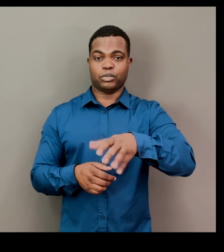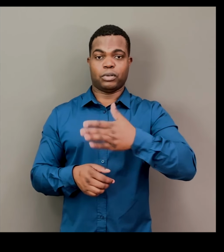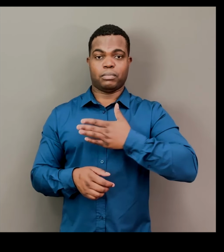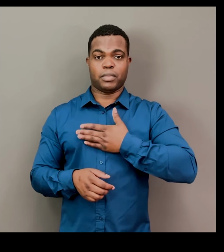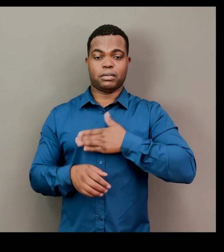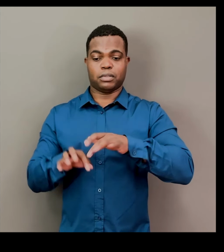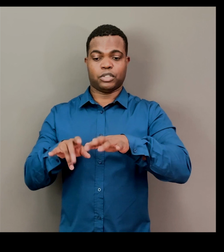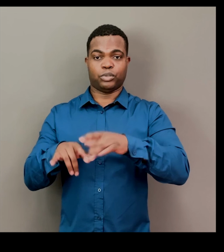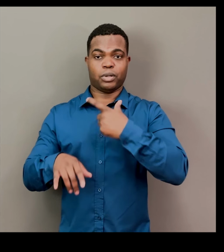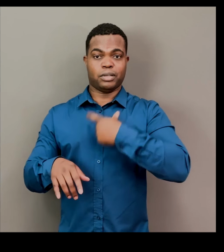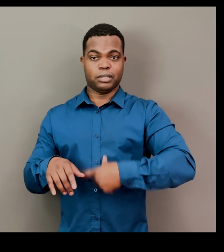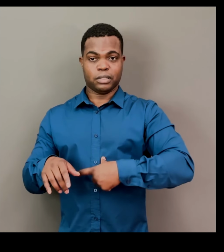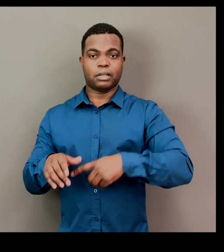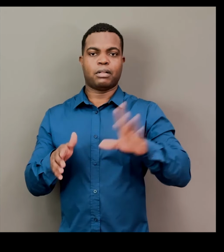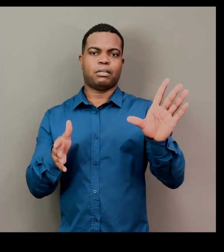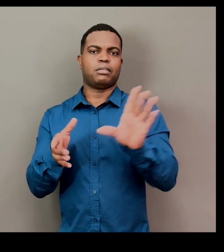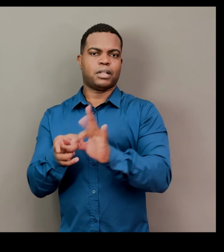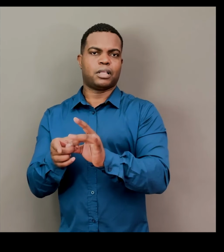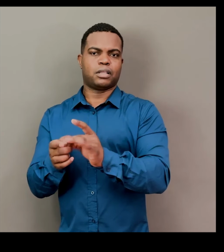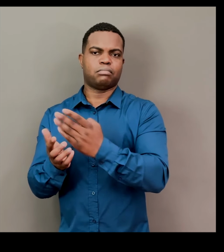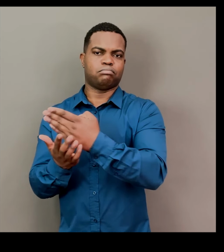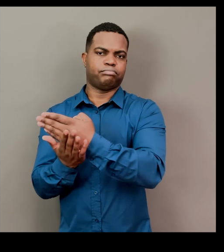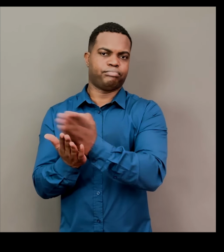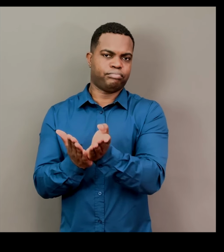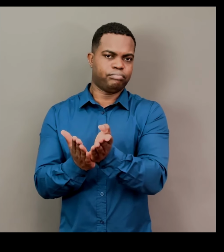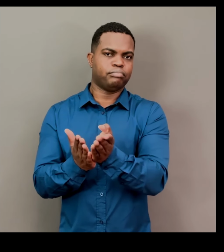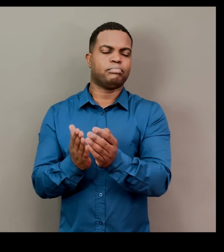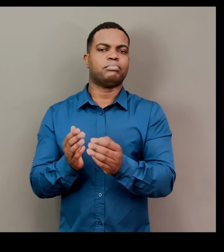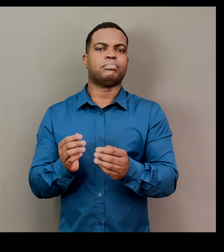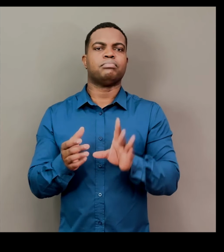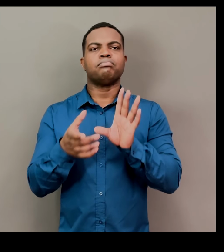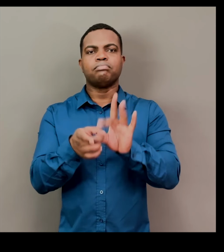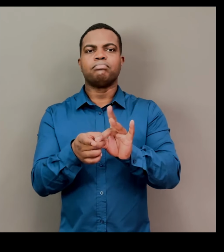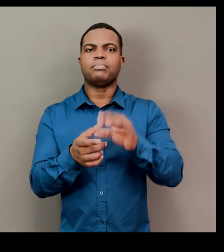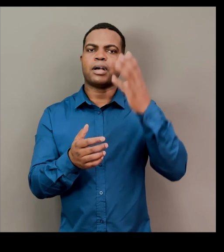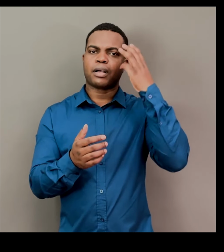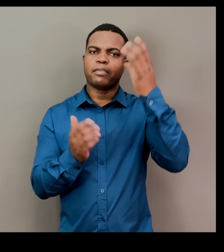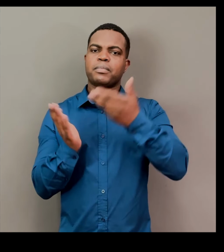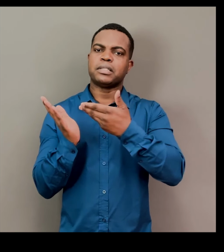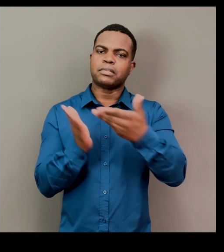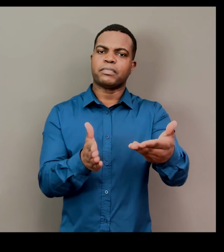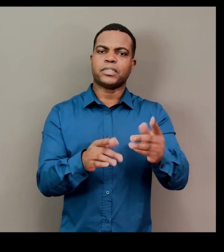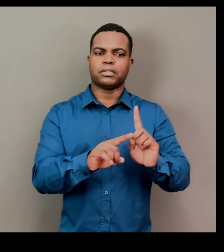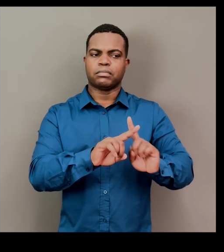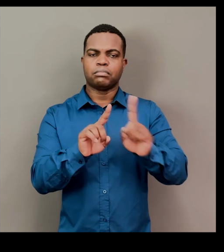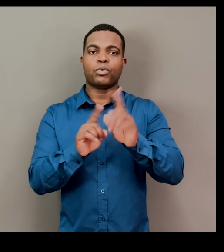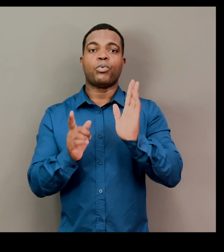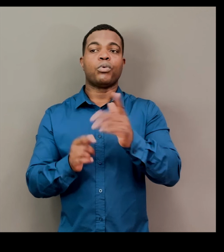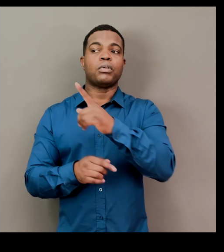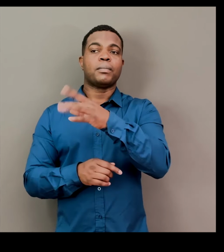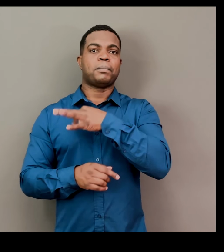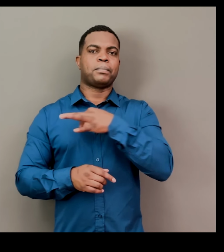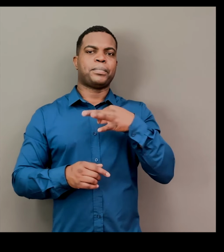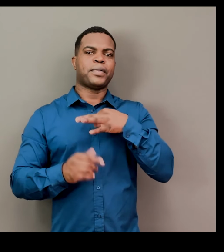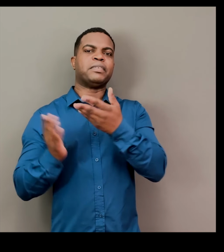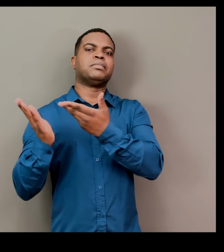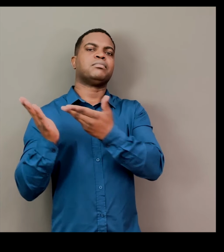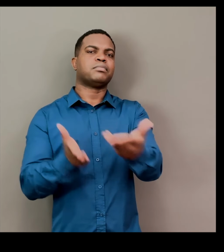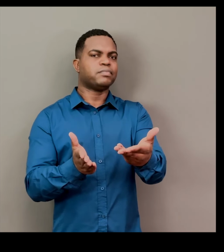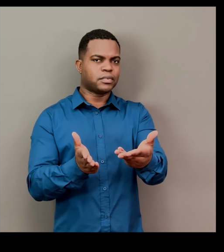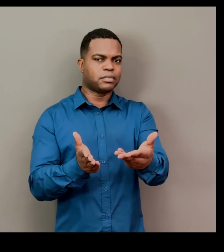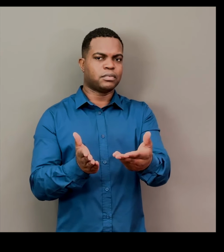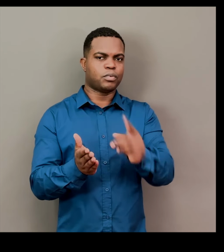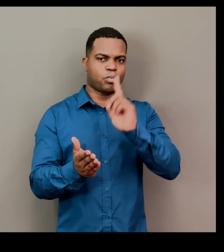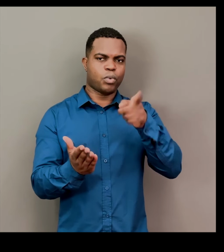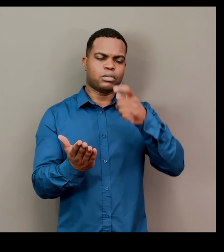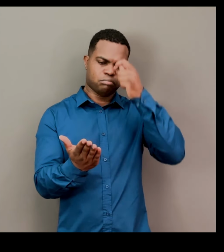of their national digital identities. These may be provided by public authorities or the private sector, if they are